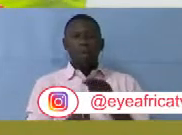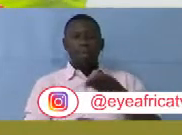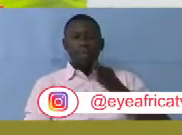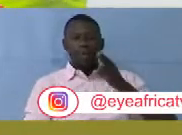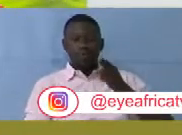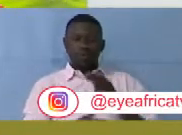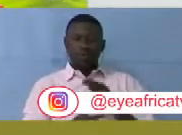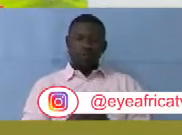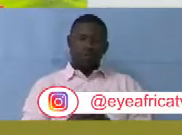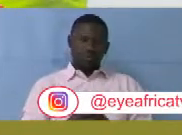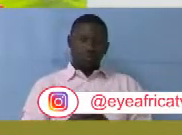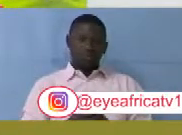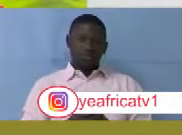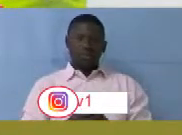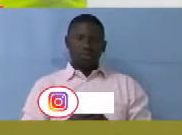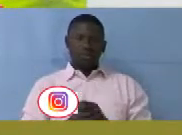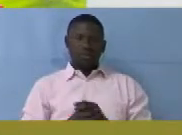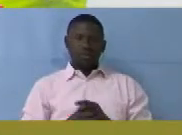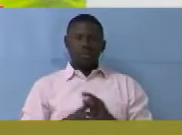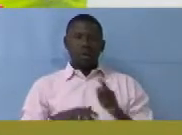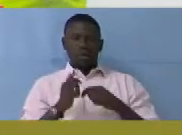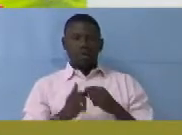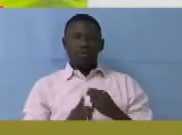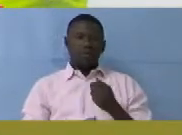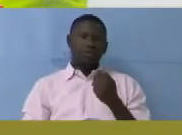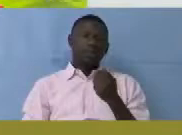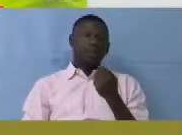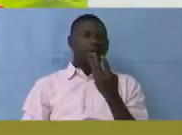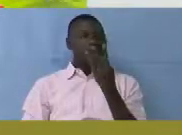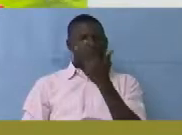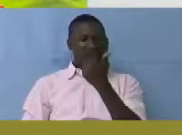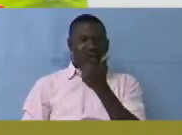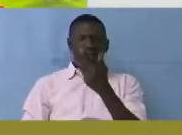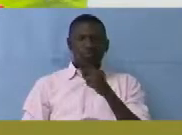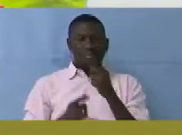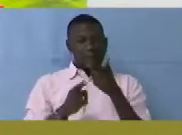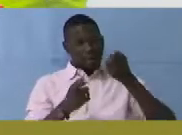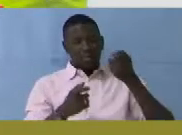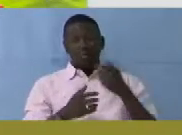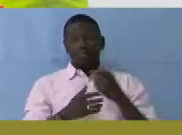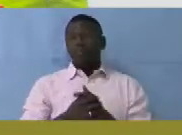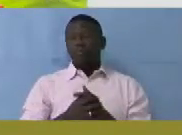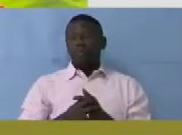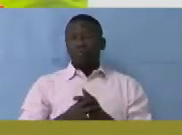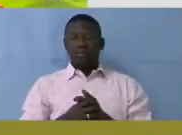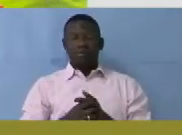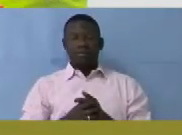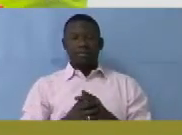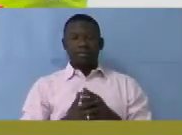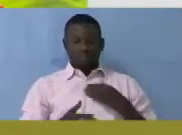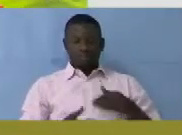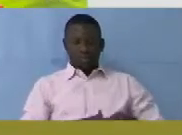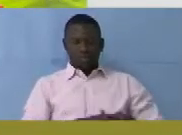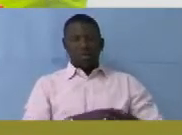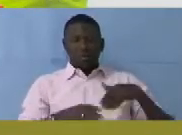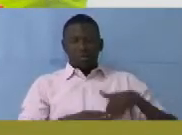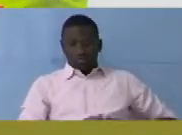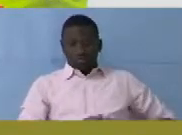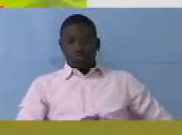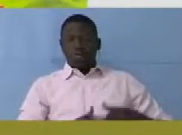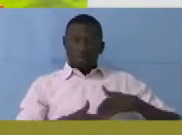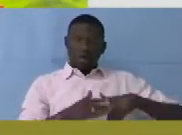Yeah, with 8 rounds. So I just went out. I was